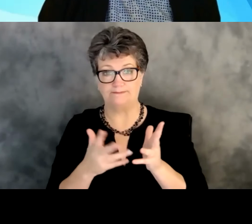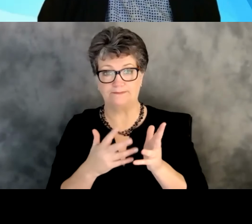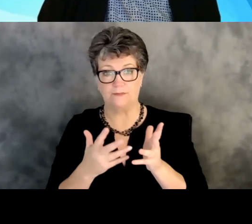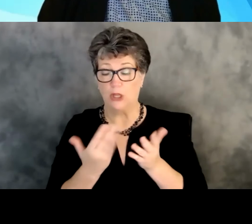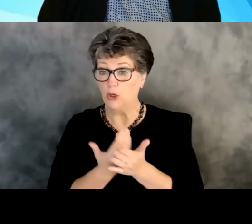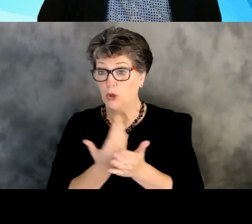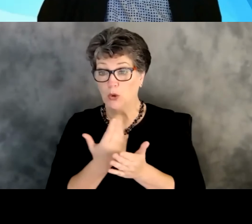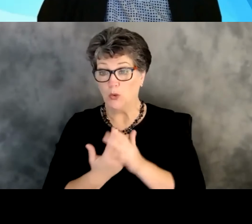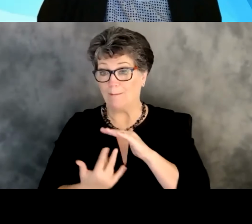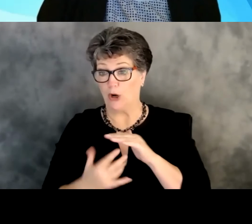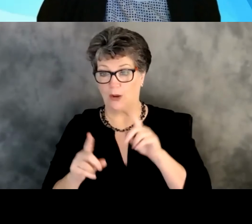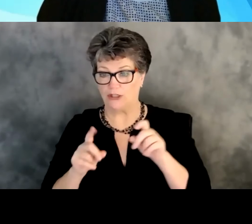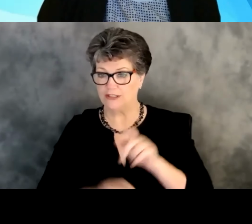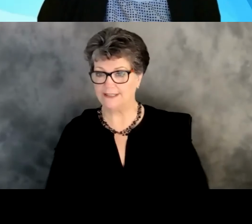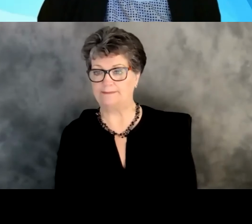new and burning questions.